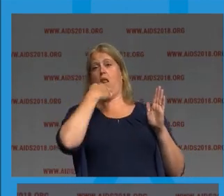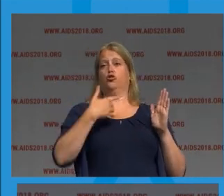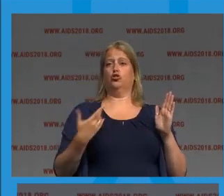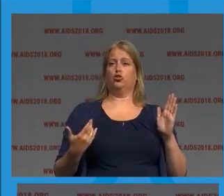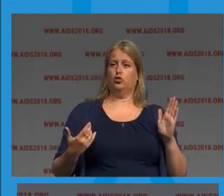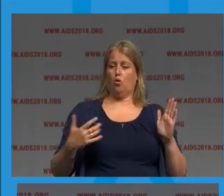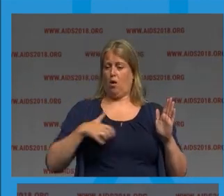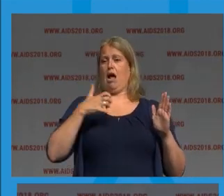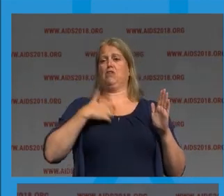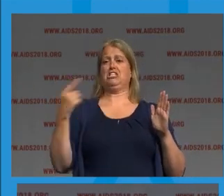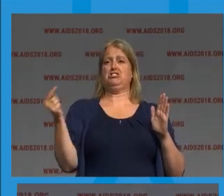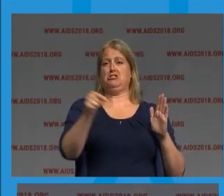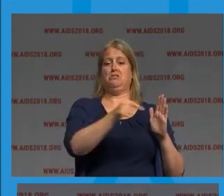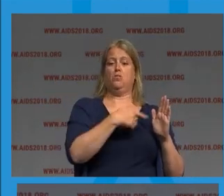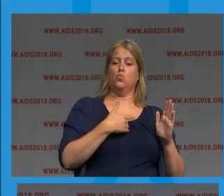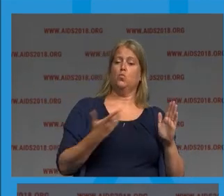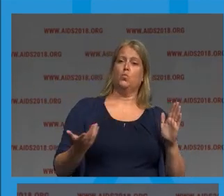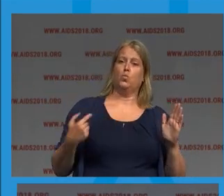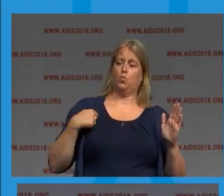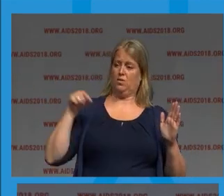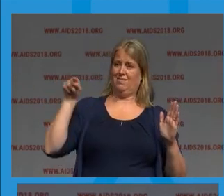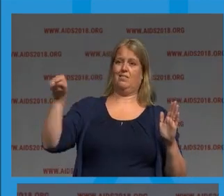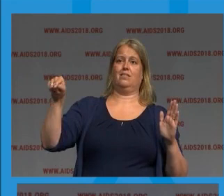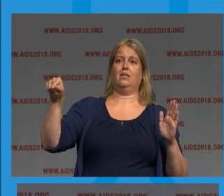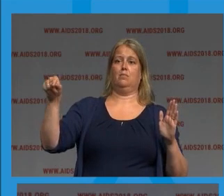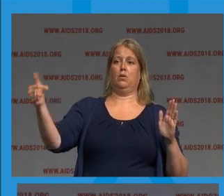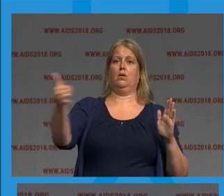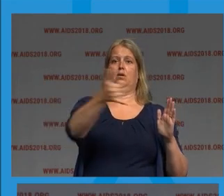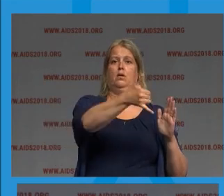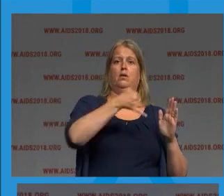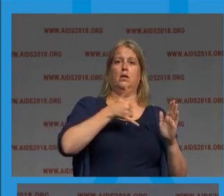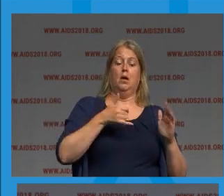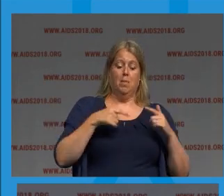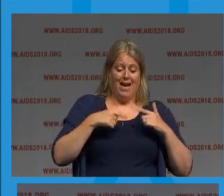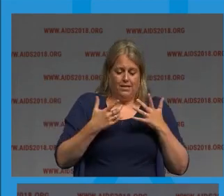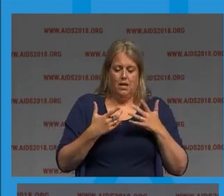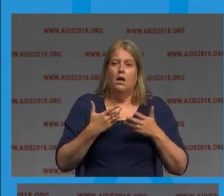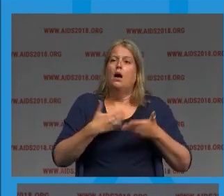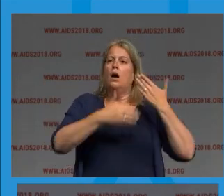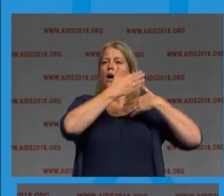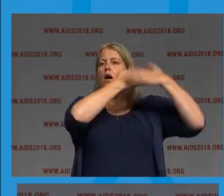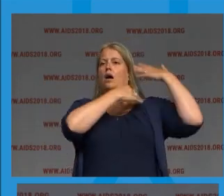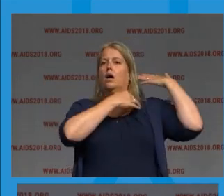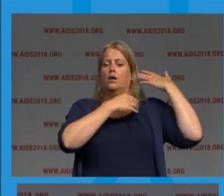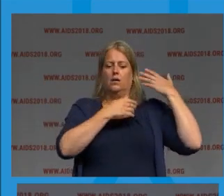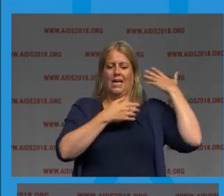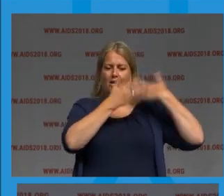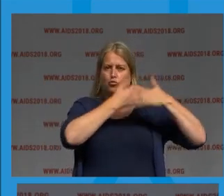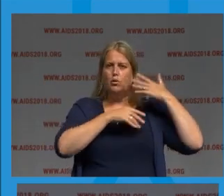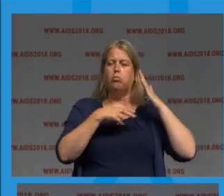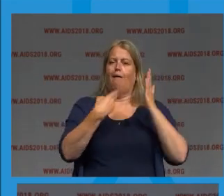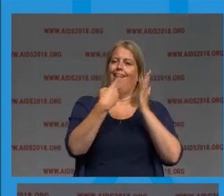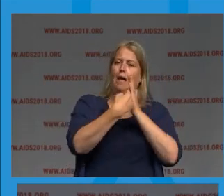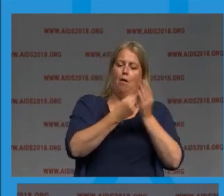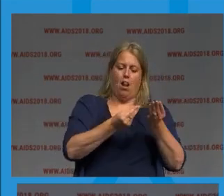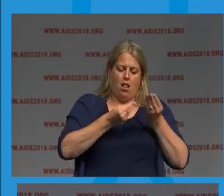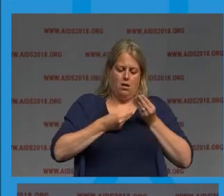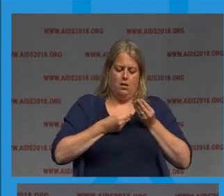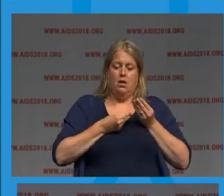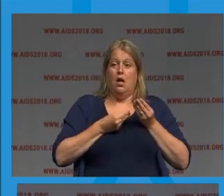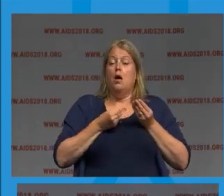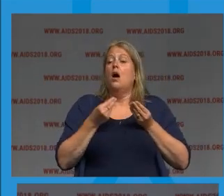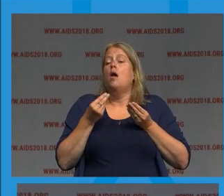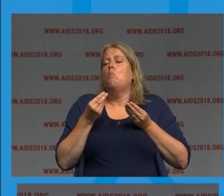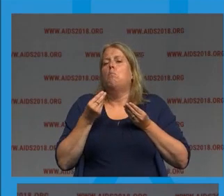the aggression, but simply because of what you have or how you're labeled, whether it be a convicted felon